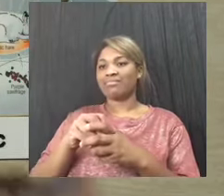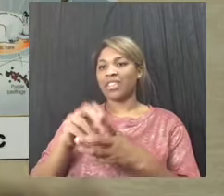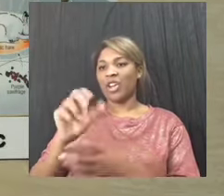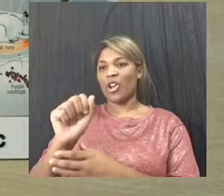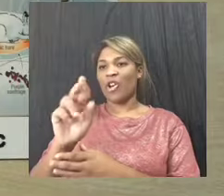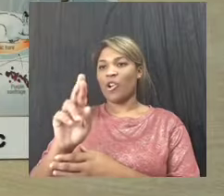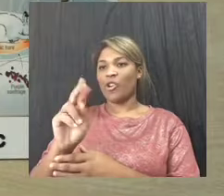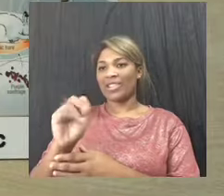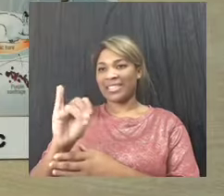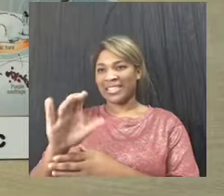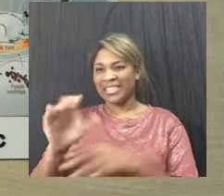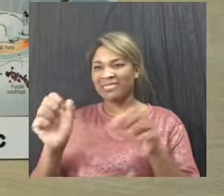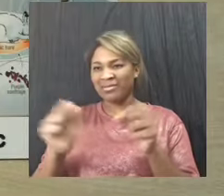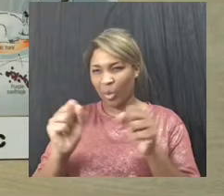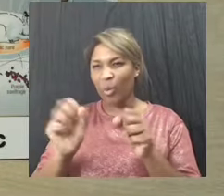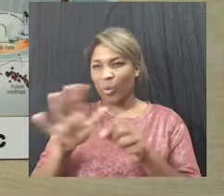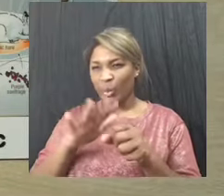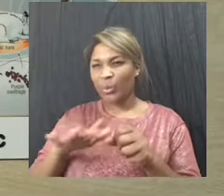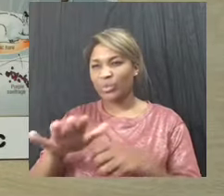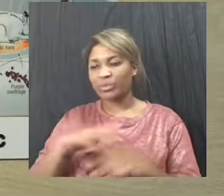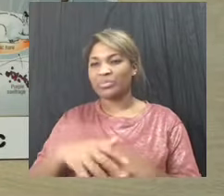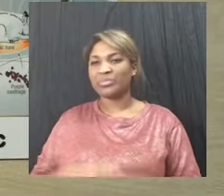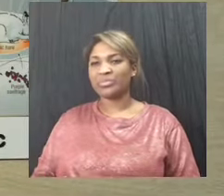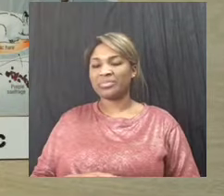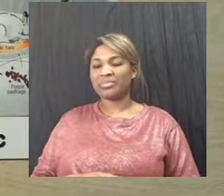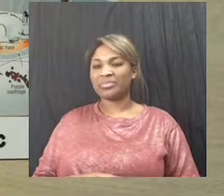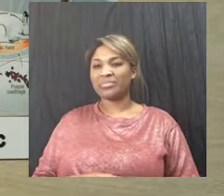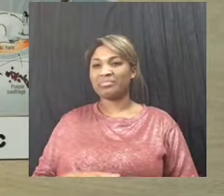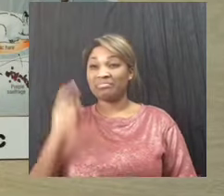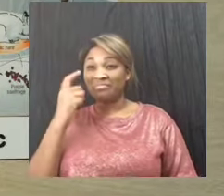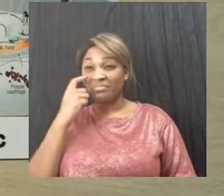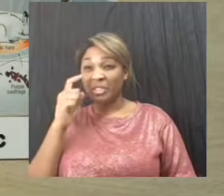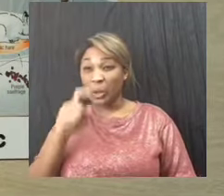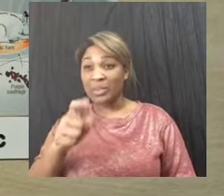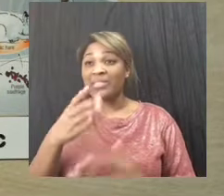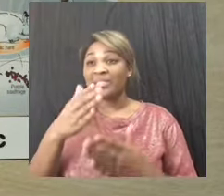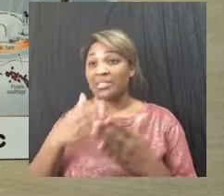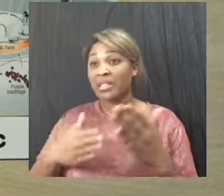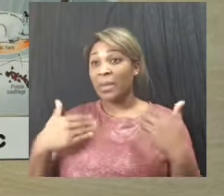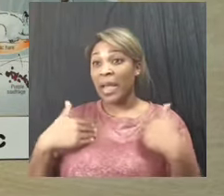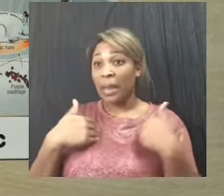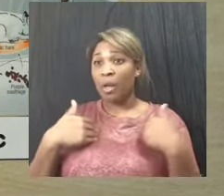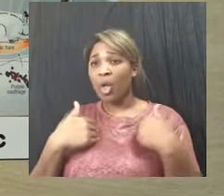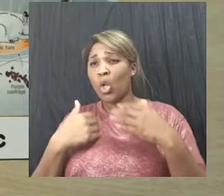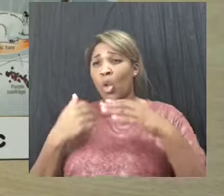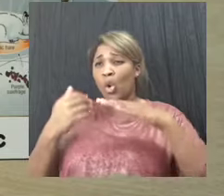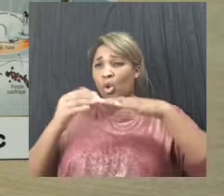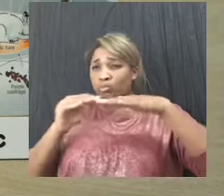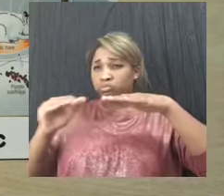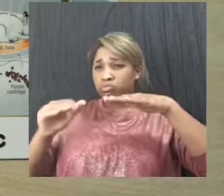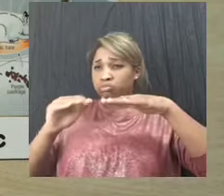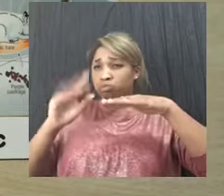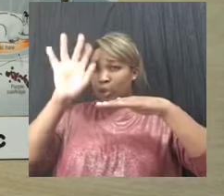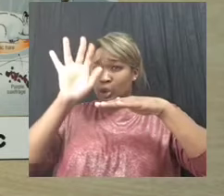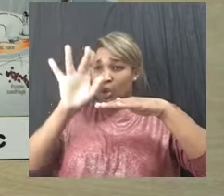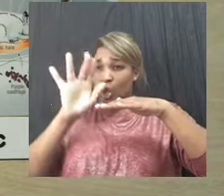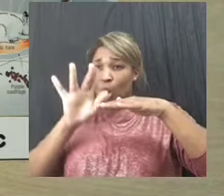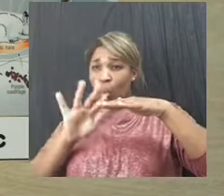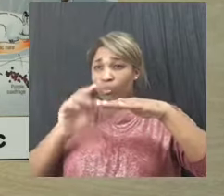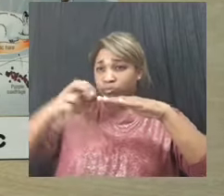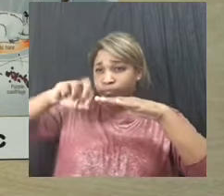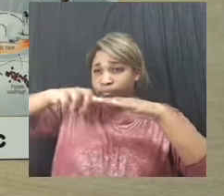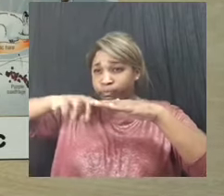see there are some animals burrow under the snow, and some